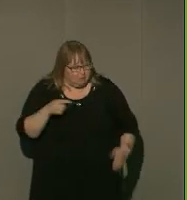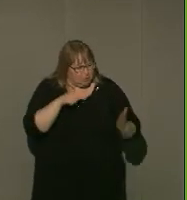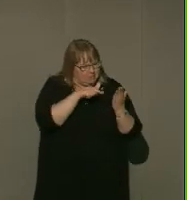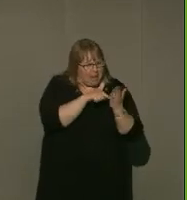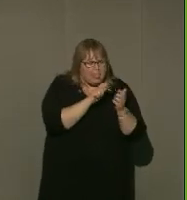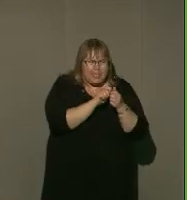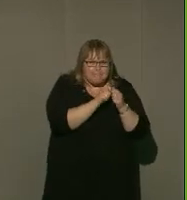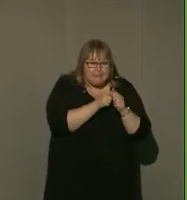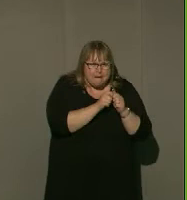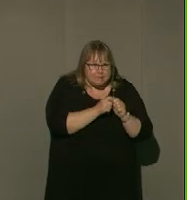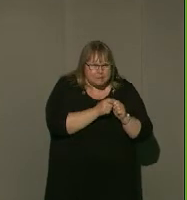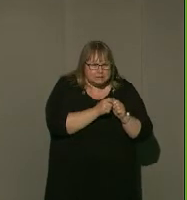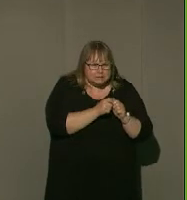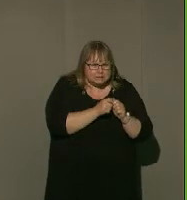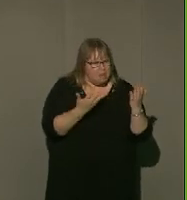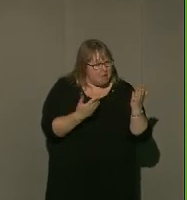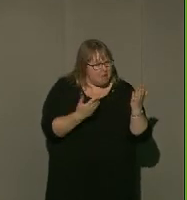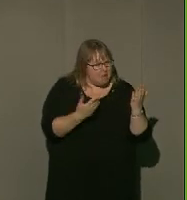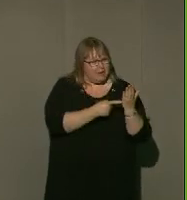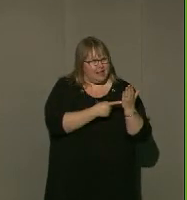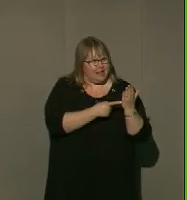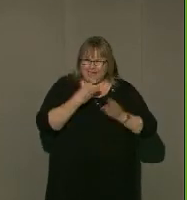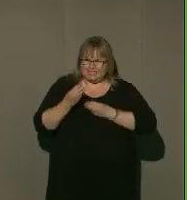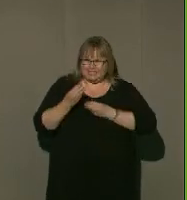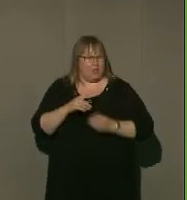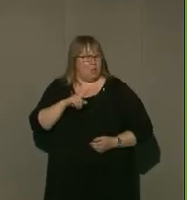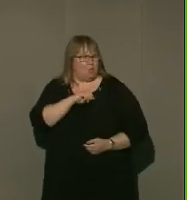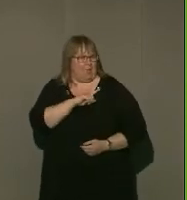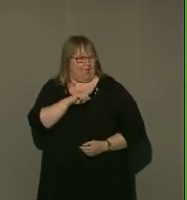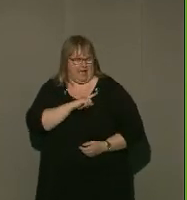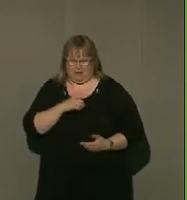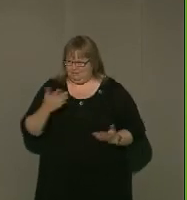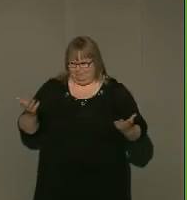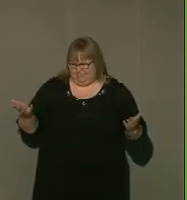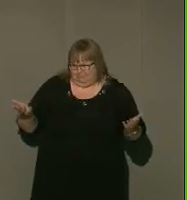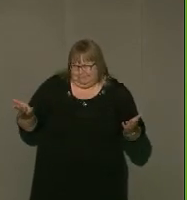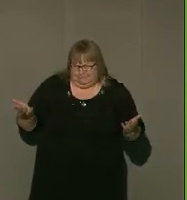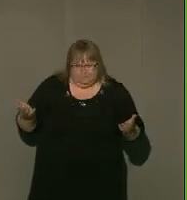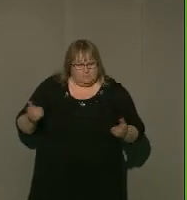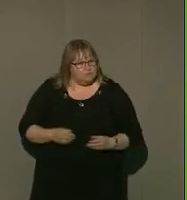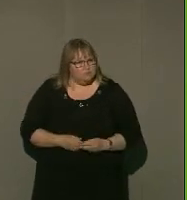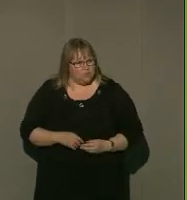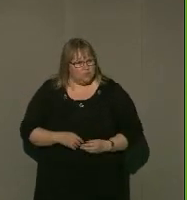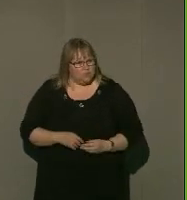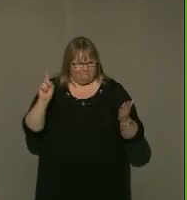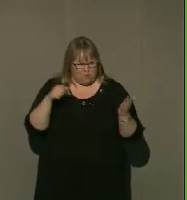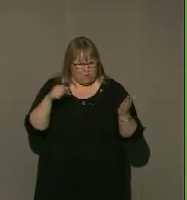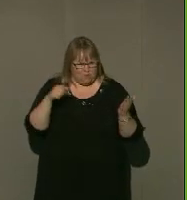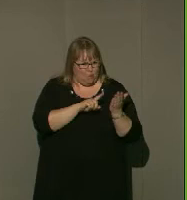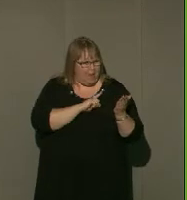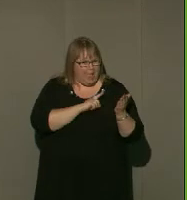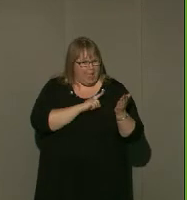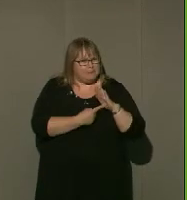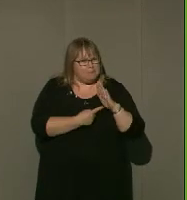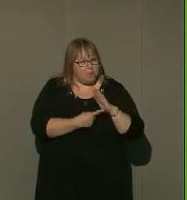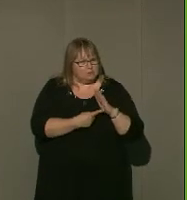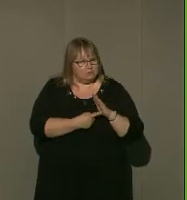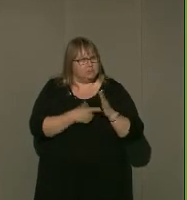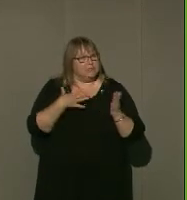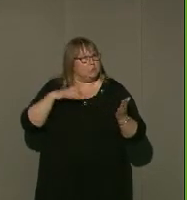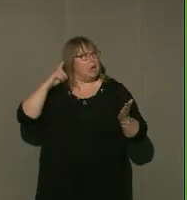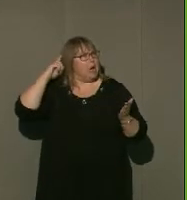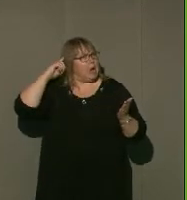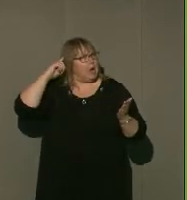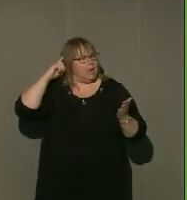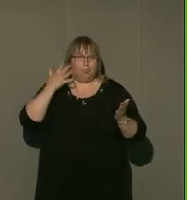amendment, which is mostly what it is, there is the question, so what? Like, what does it matter? So please make sure that